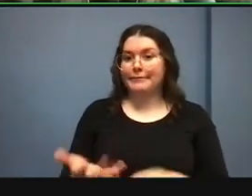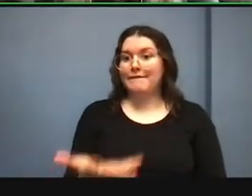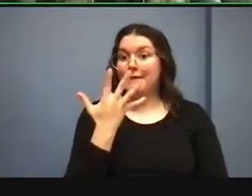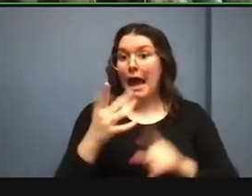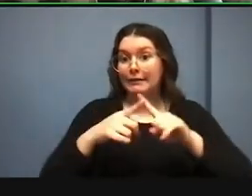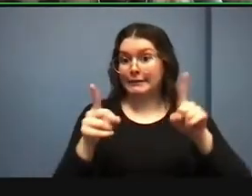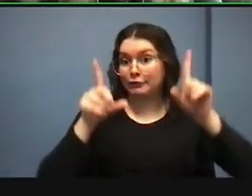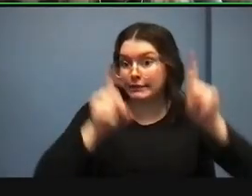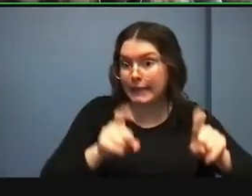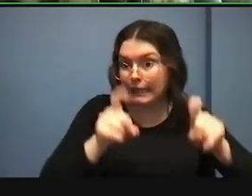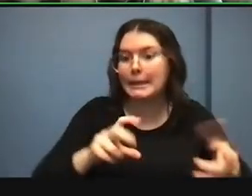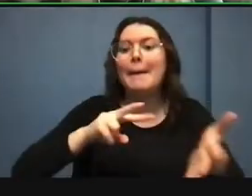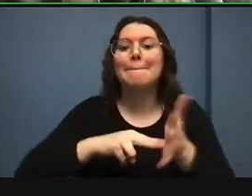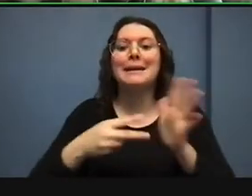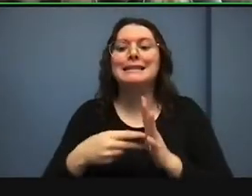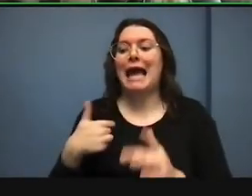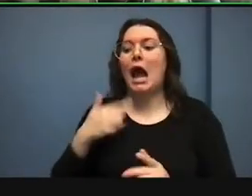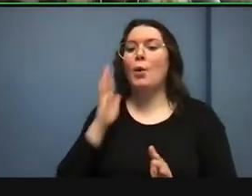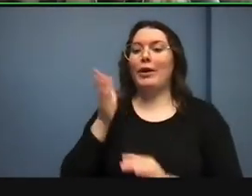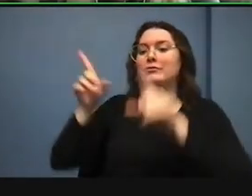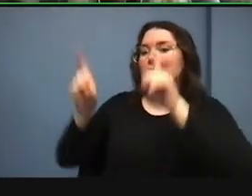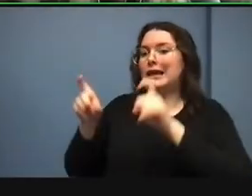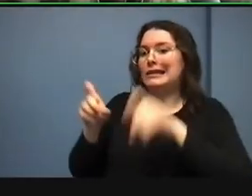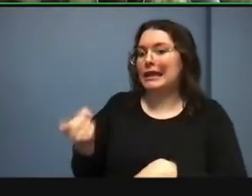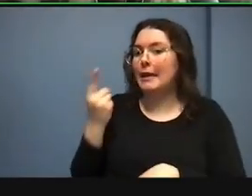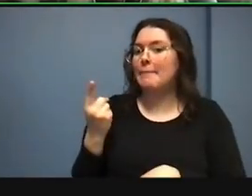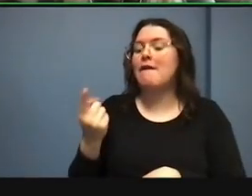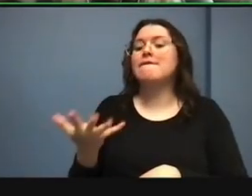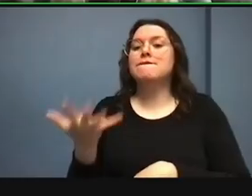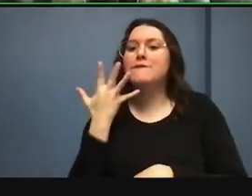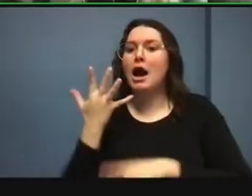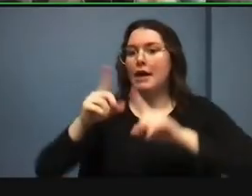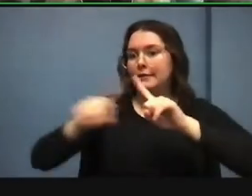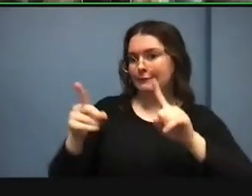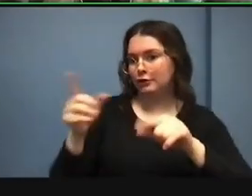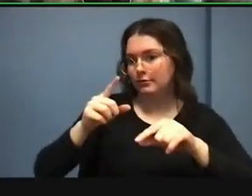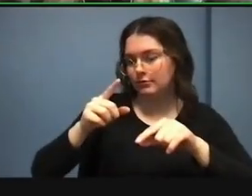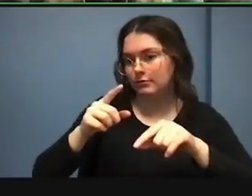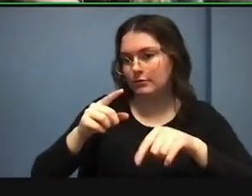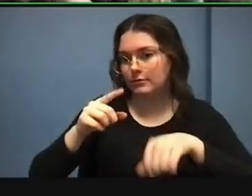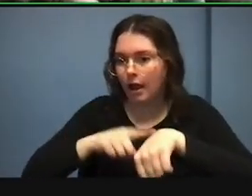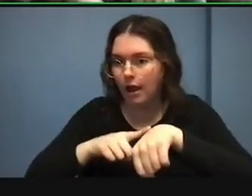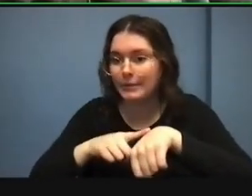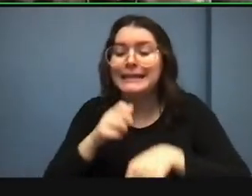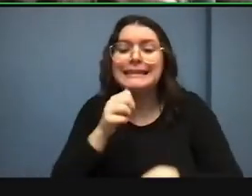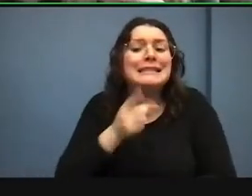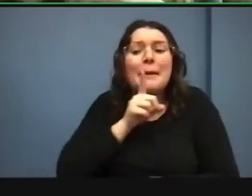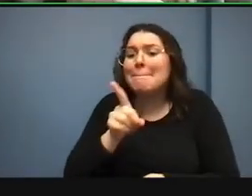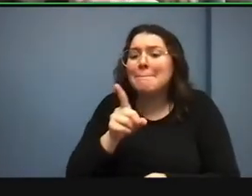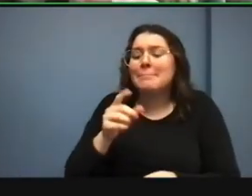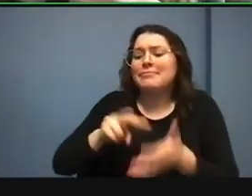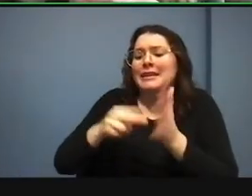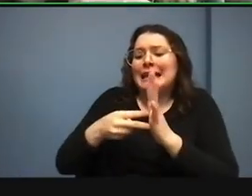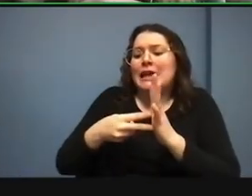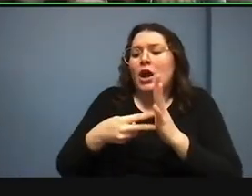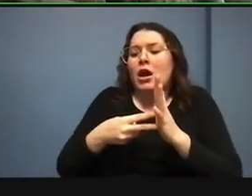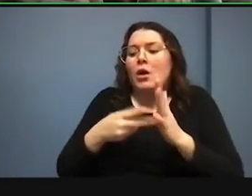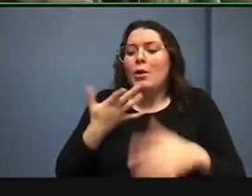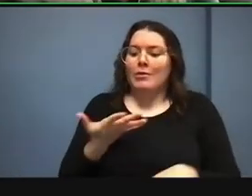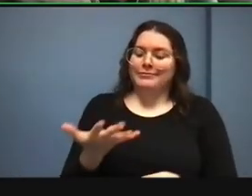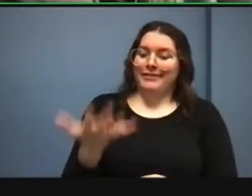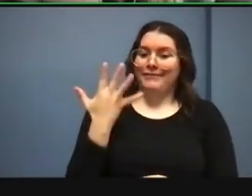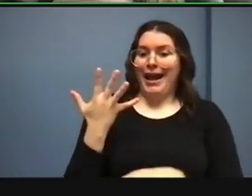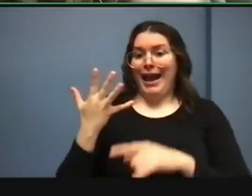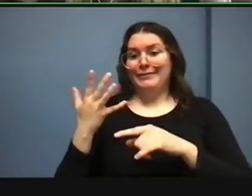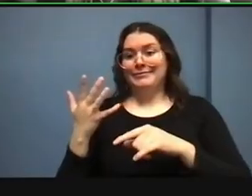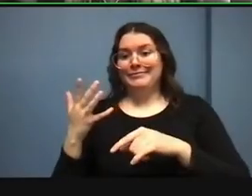trials means that I'm going to test him 5 times. It doesn't mean we're only going to work on it 5 times.